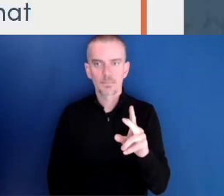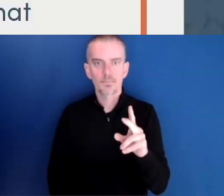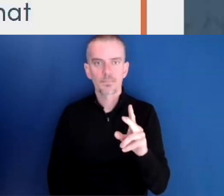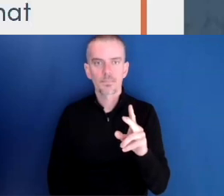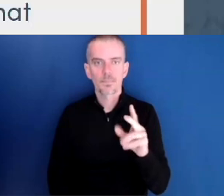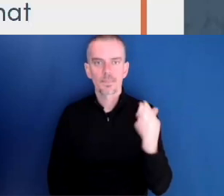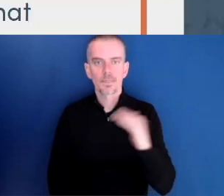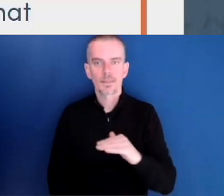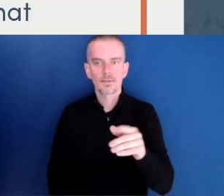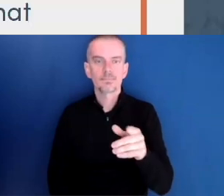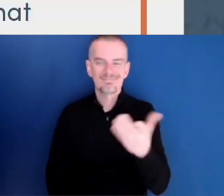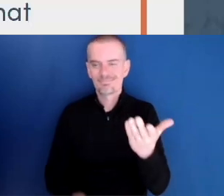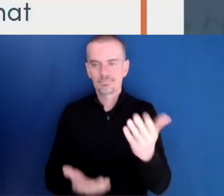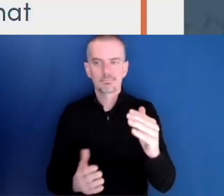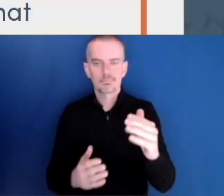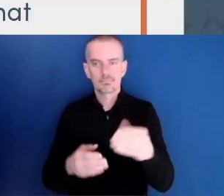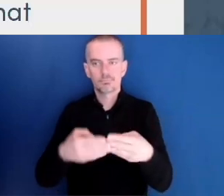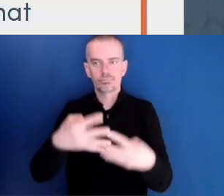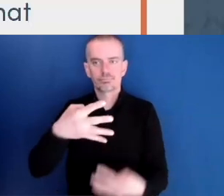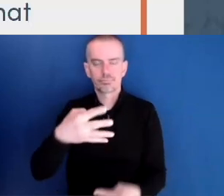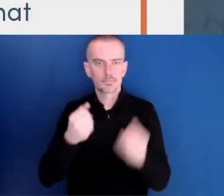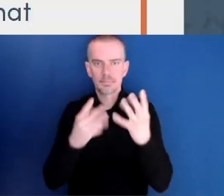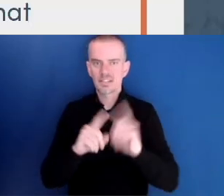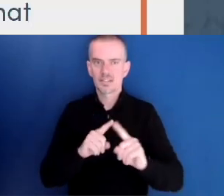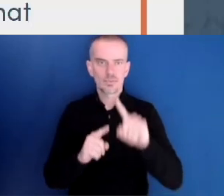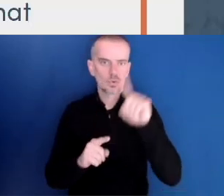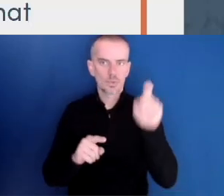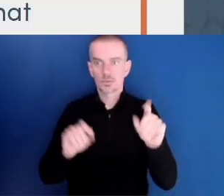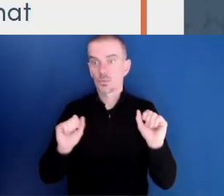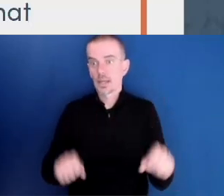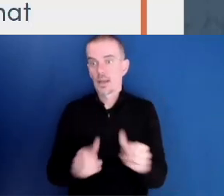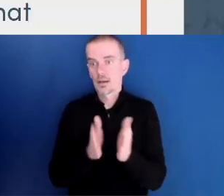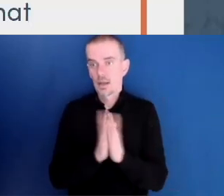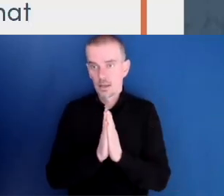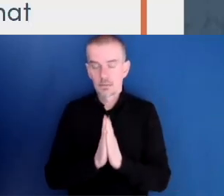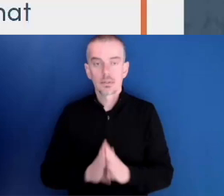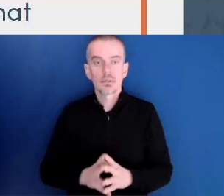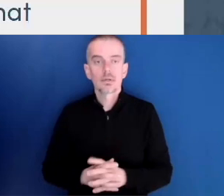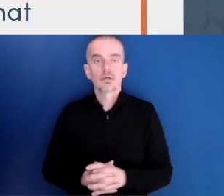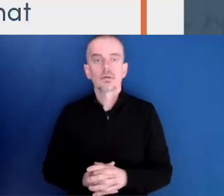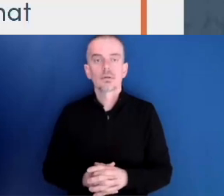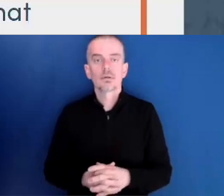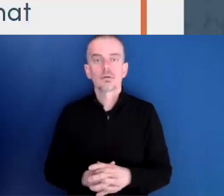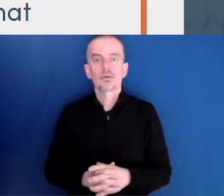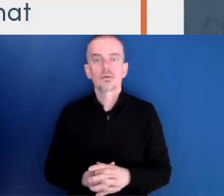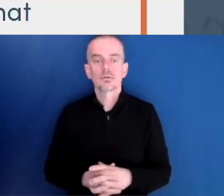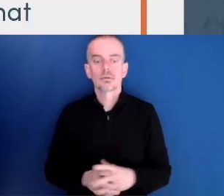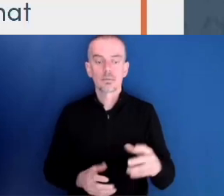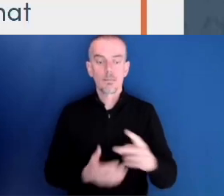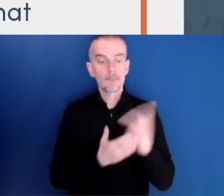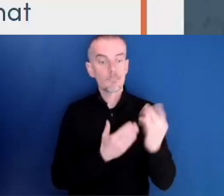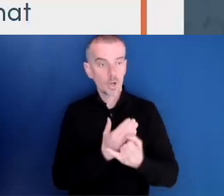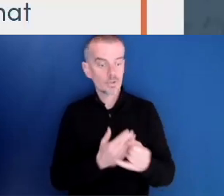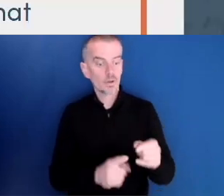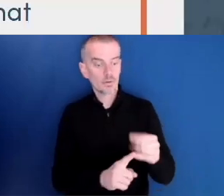next slide, please. Yeah, so there's kind of a lot of questions we can be asking, right? So this project that we're applying for funding